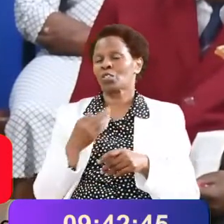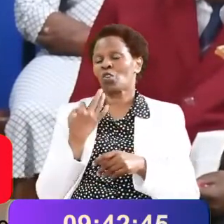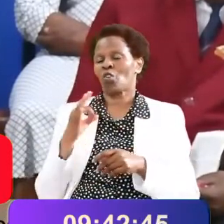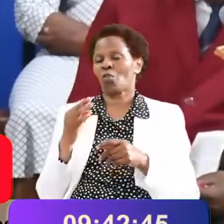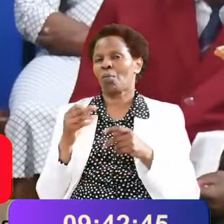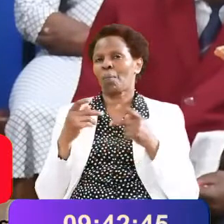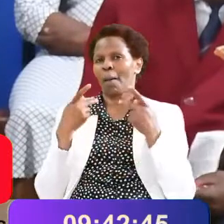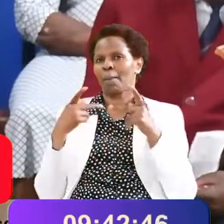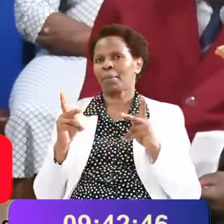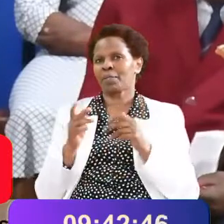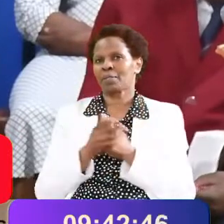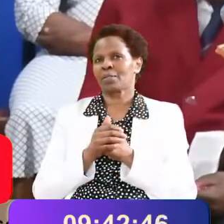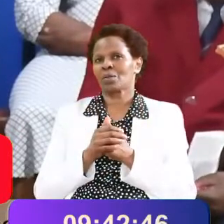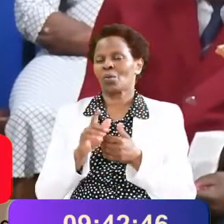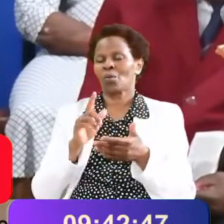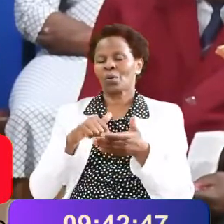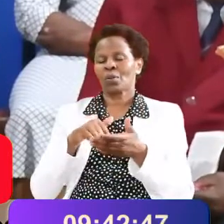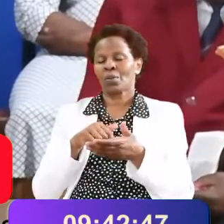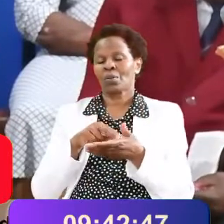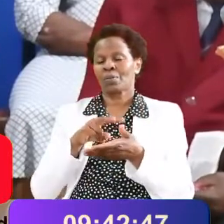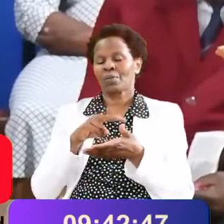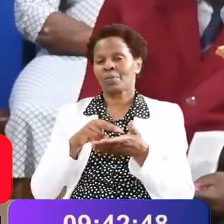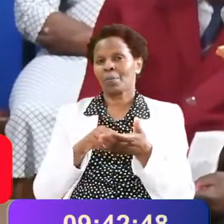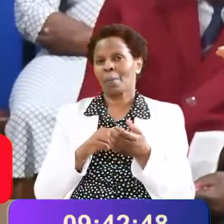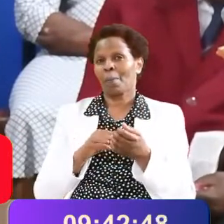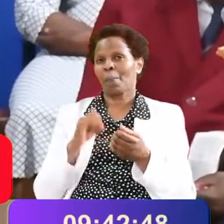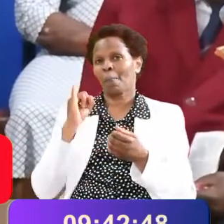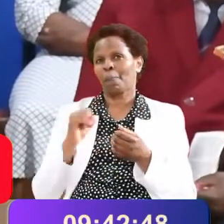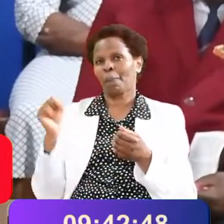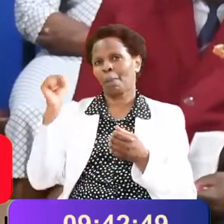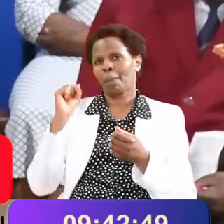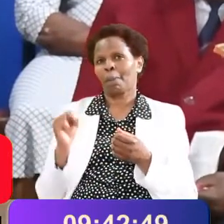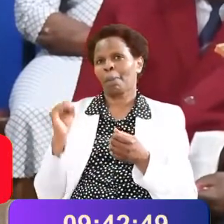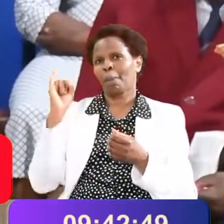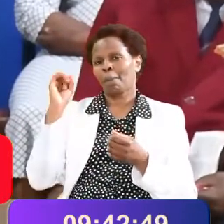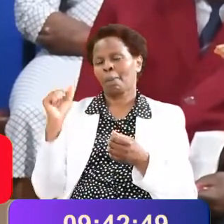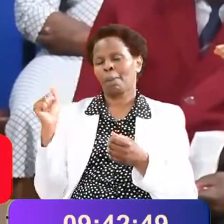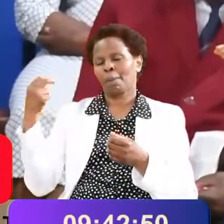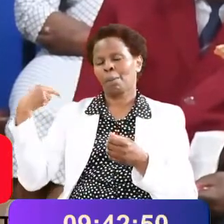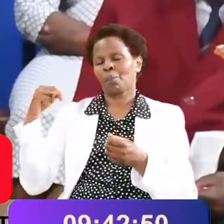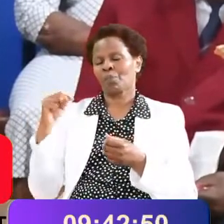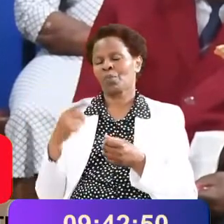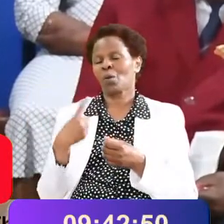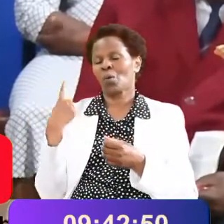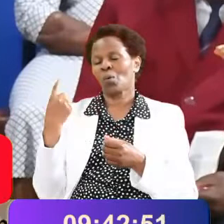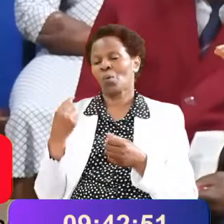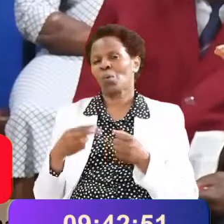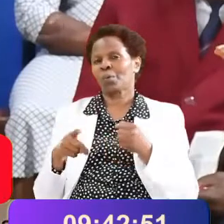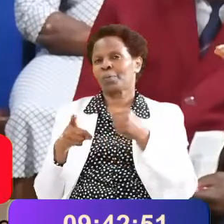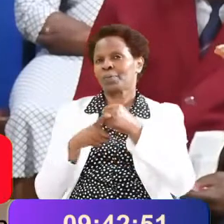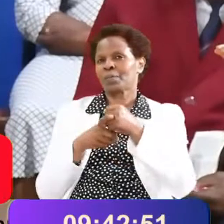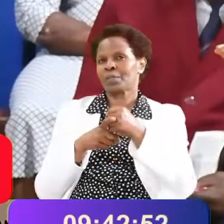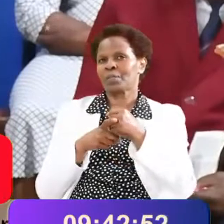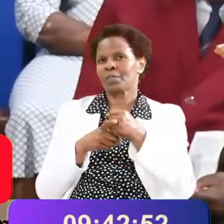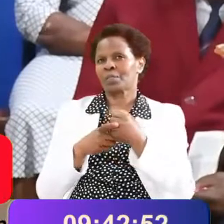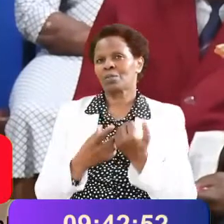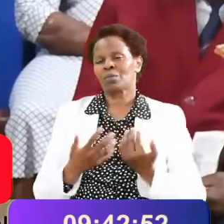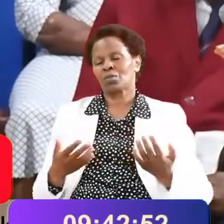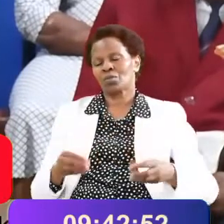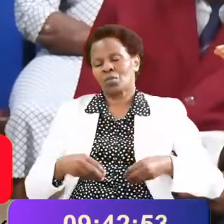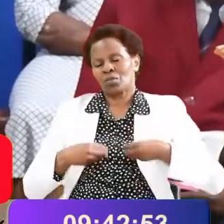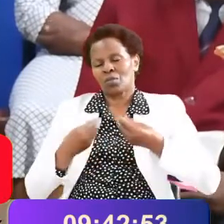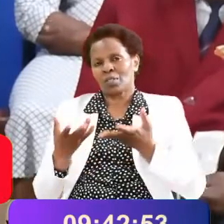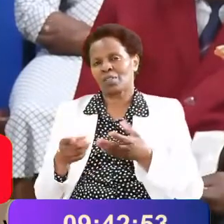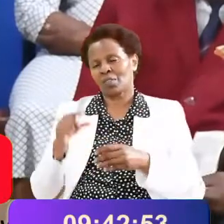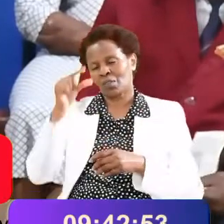read during Christmas, Isaiah 9:6. For unto us a child is born, unto us a child is given, and the government will